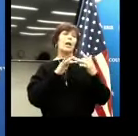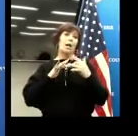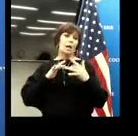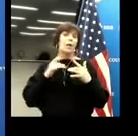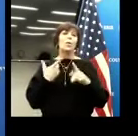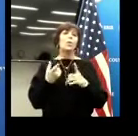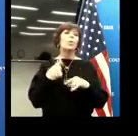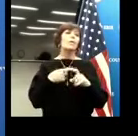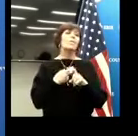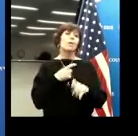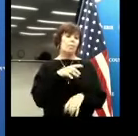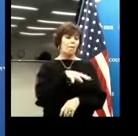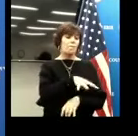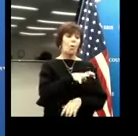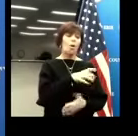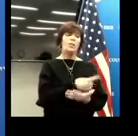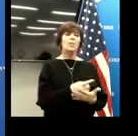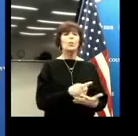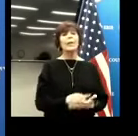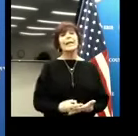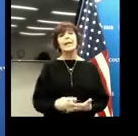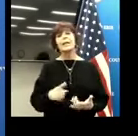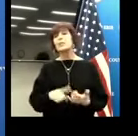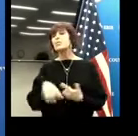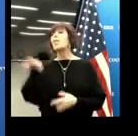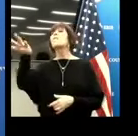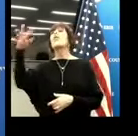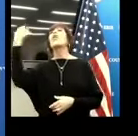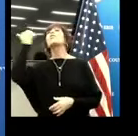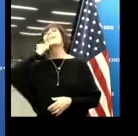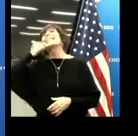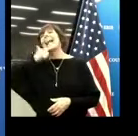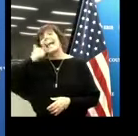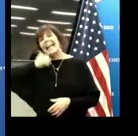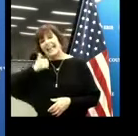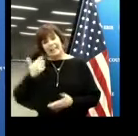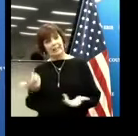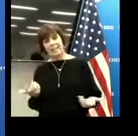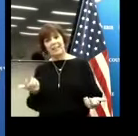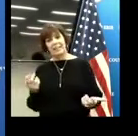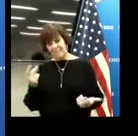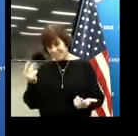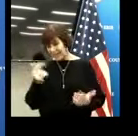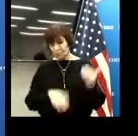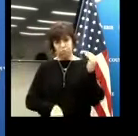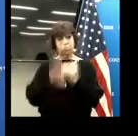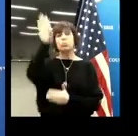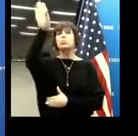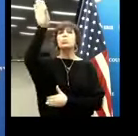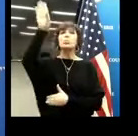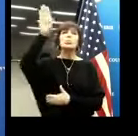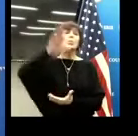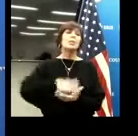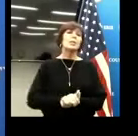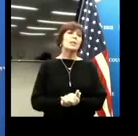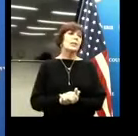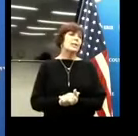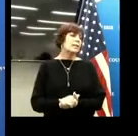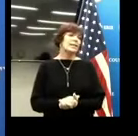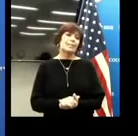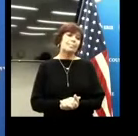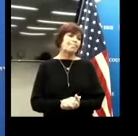from having 400 cases a week to 400 cases a day in 2 weeks. And it's